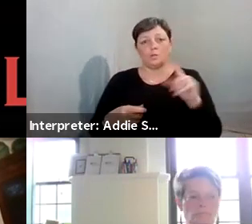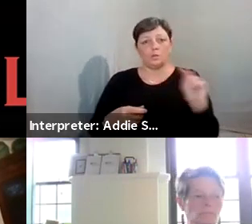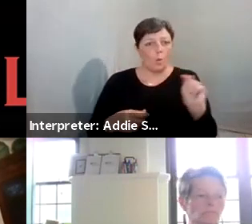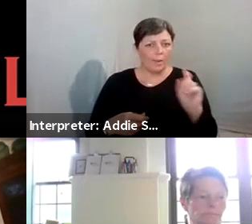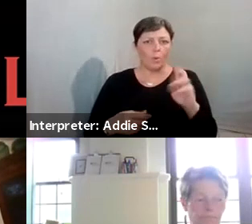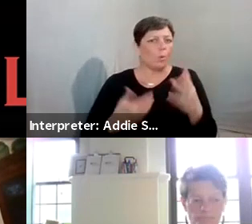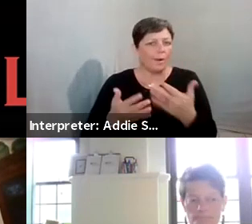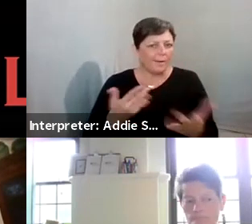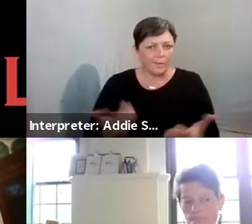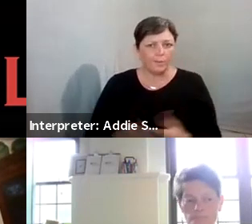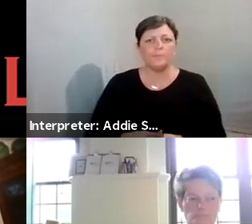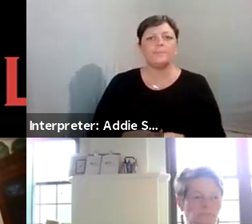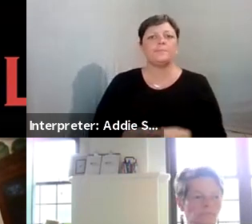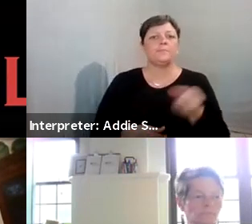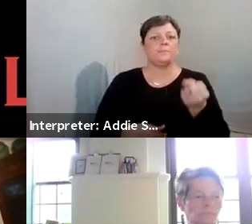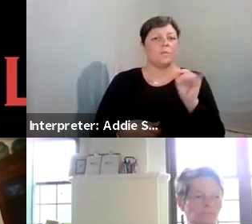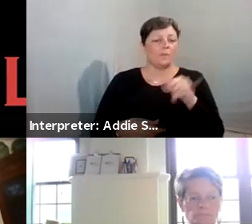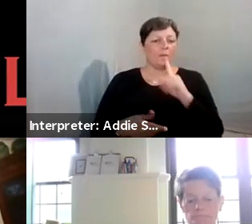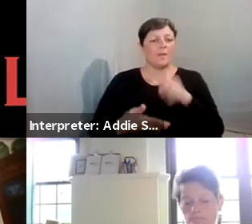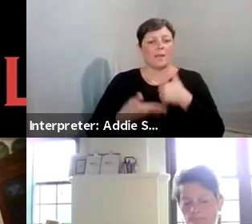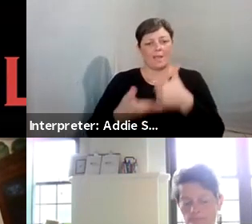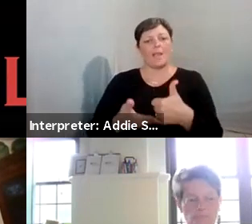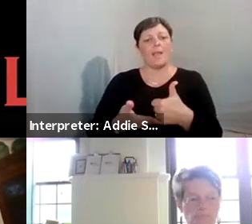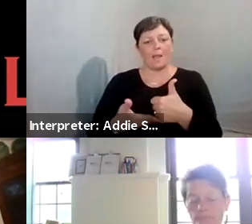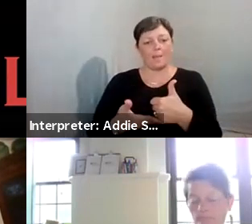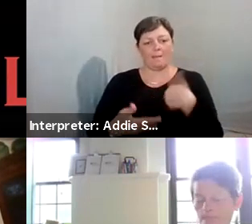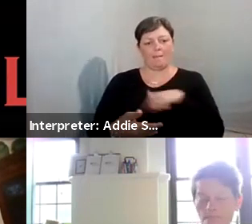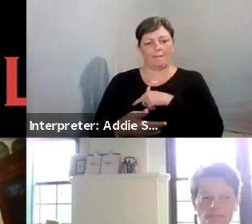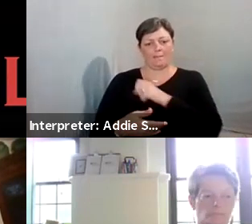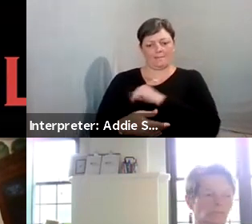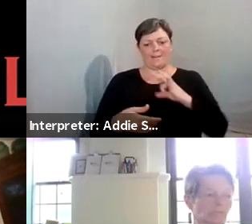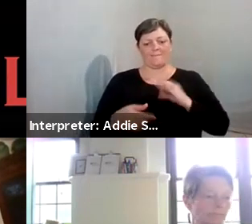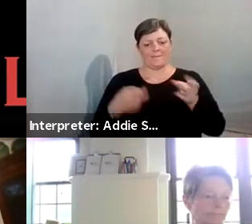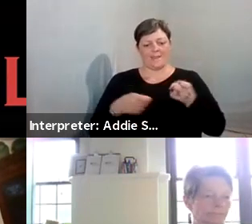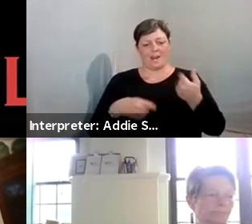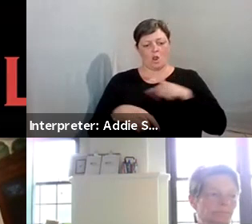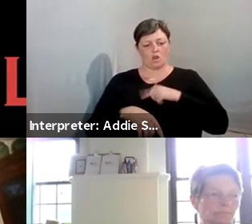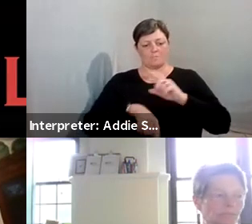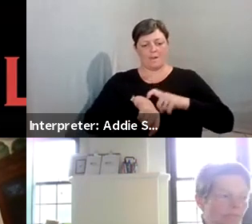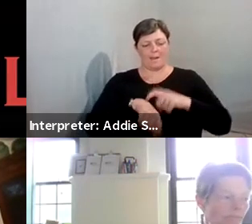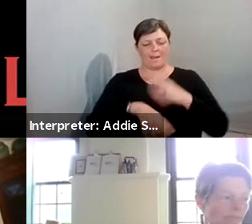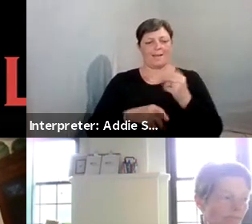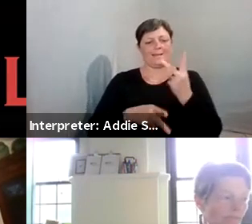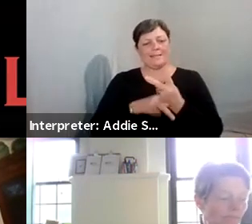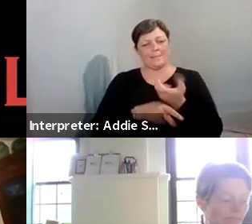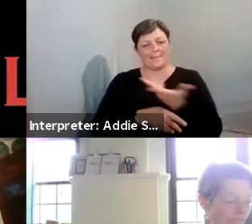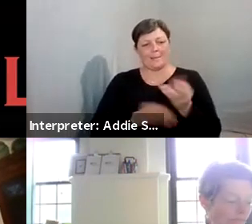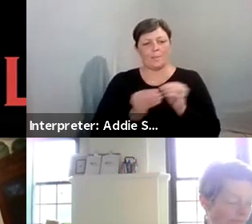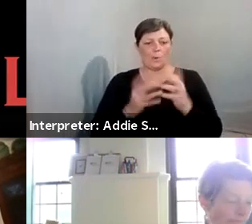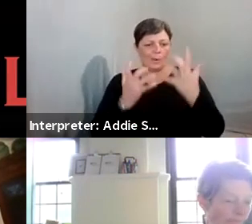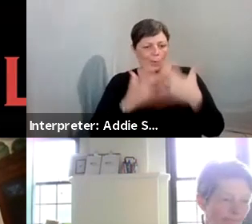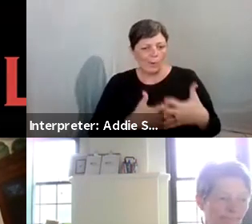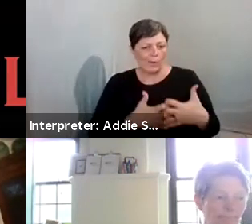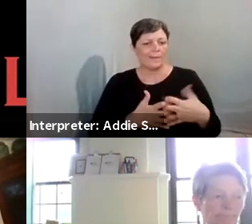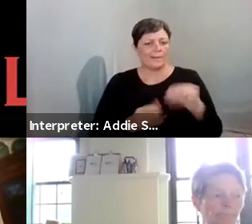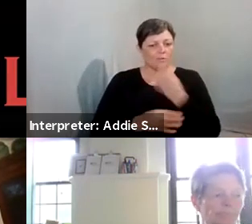needed. So that's helped the front end staff manage their time, and it's helped us keep things a little bit more organized and